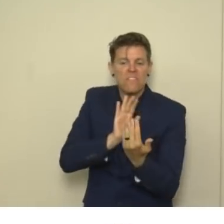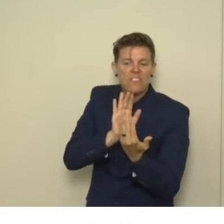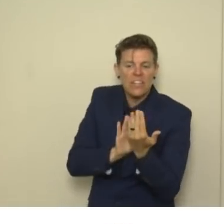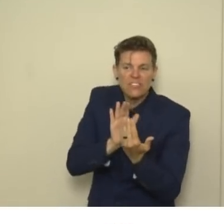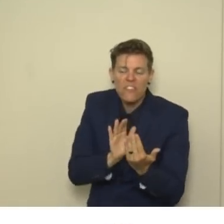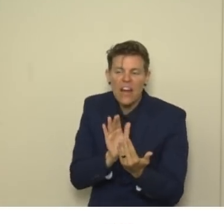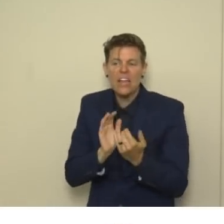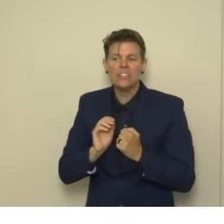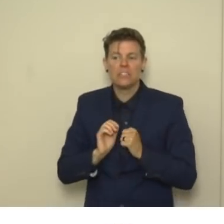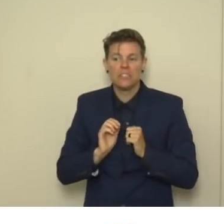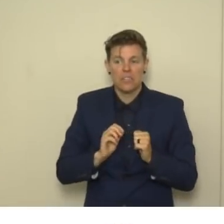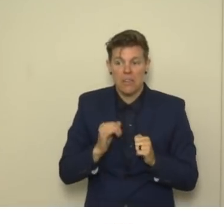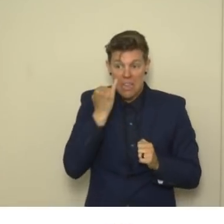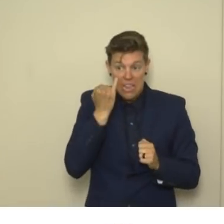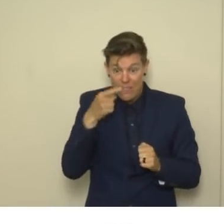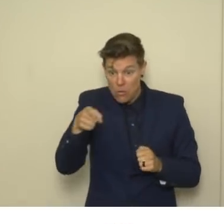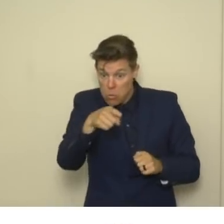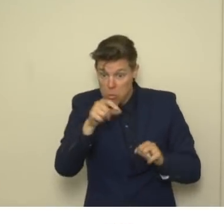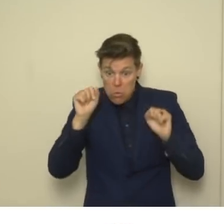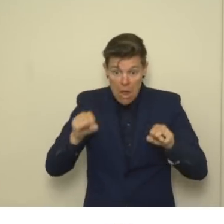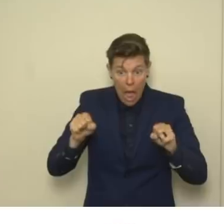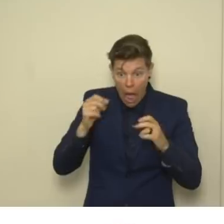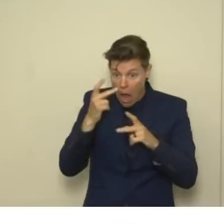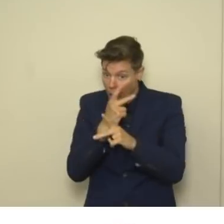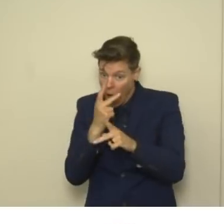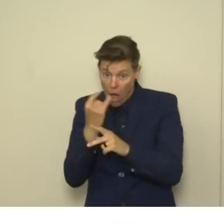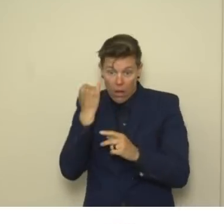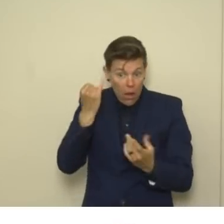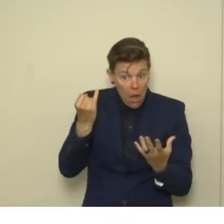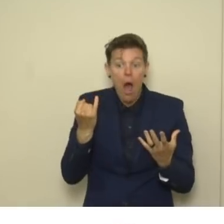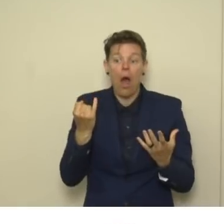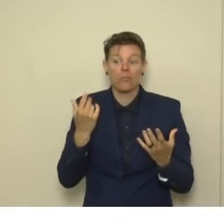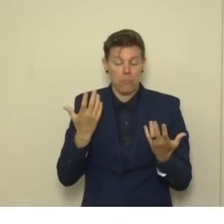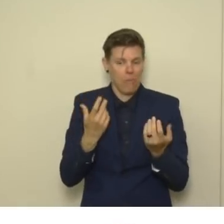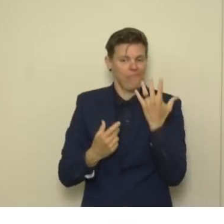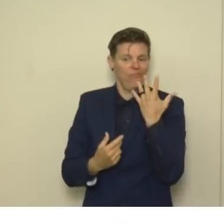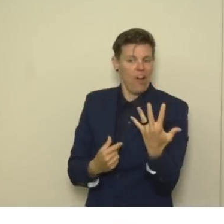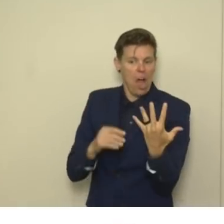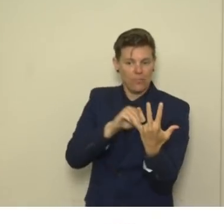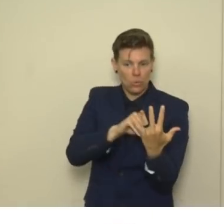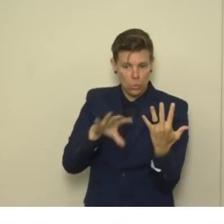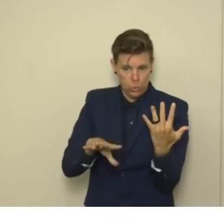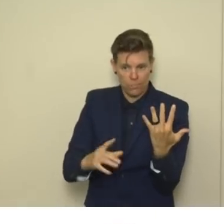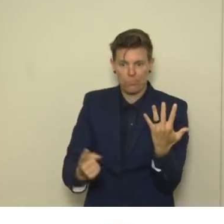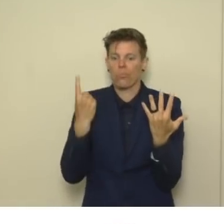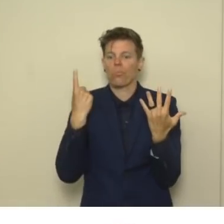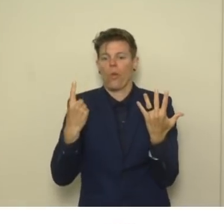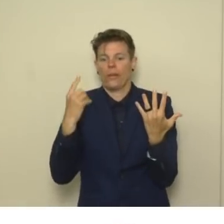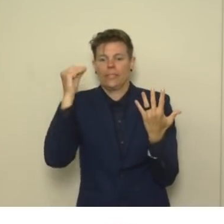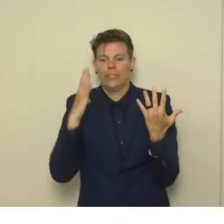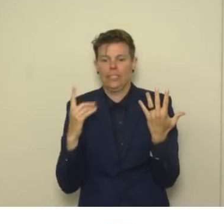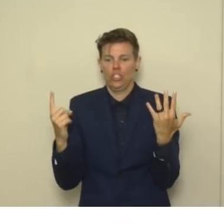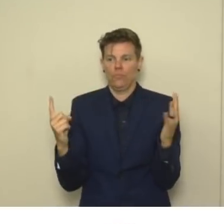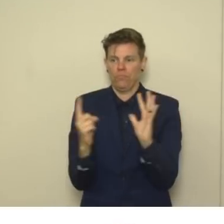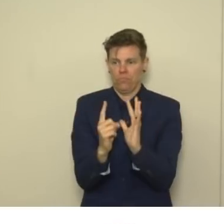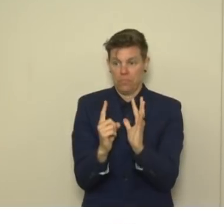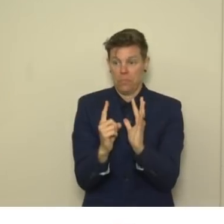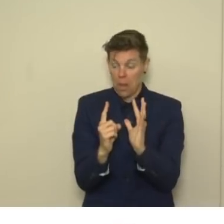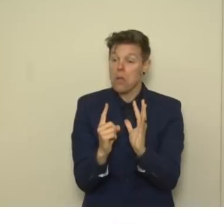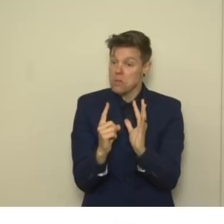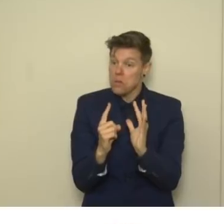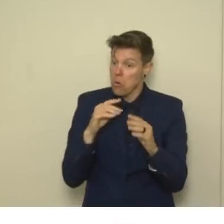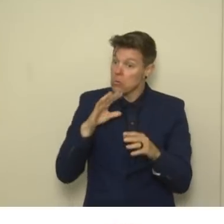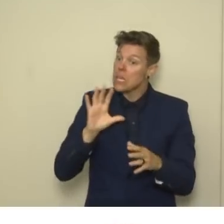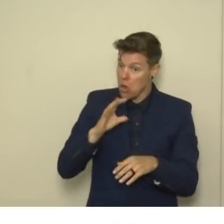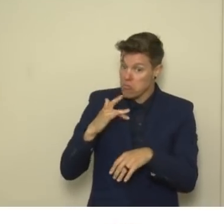with us, so no more than 5 students per teacher, because we're doing that effectively in our early childhood programs, then we can do